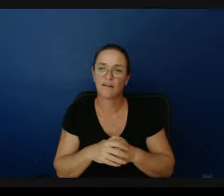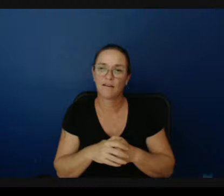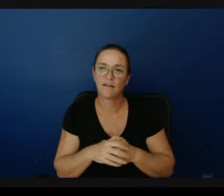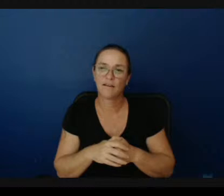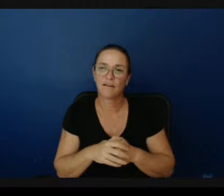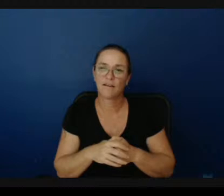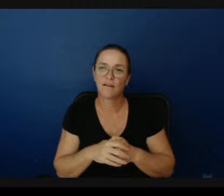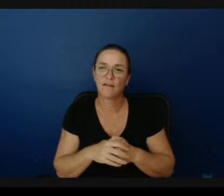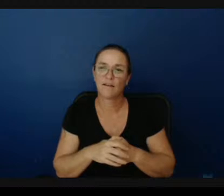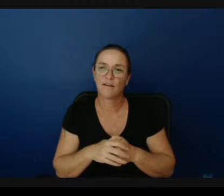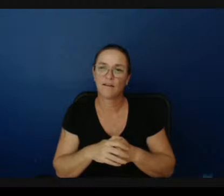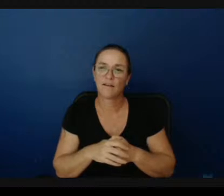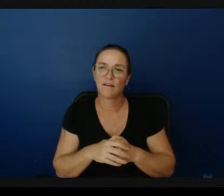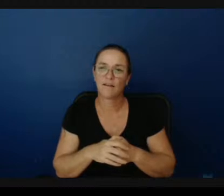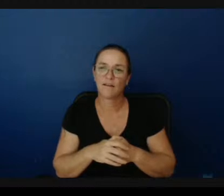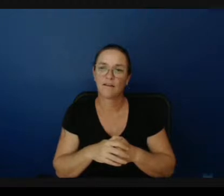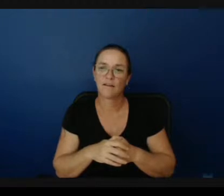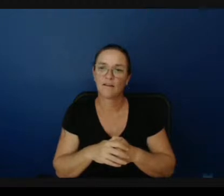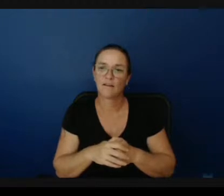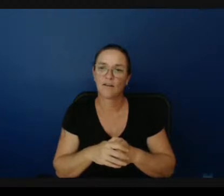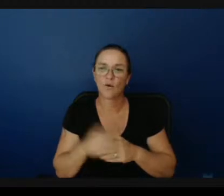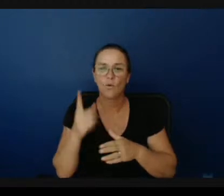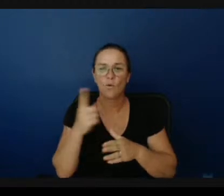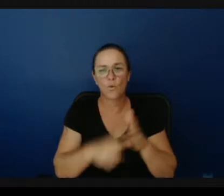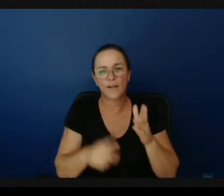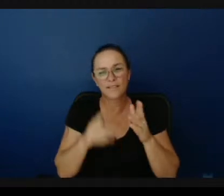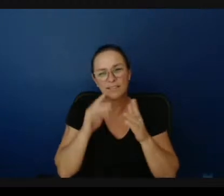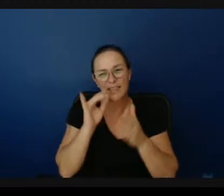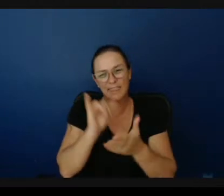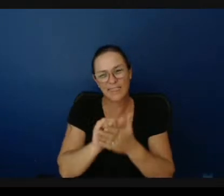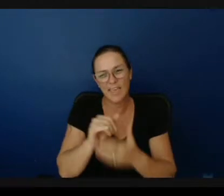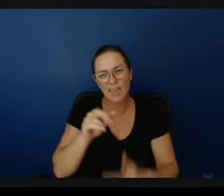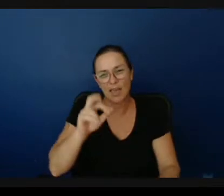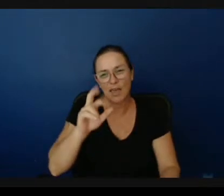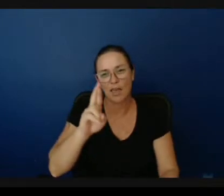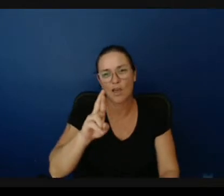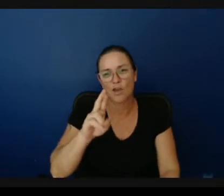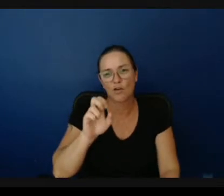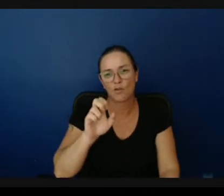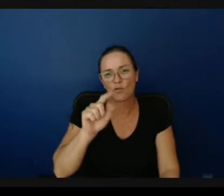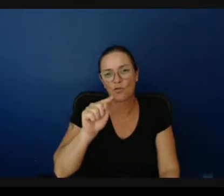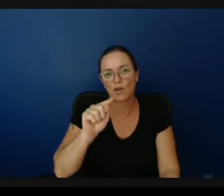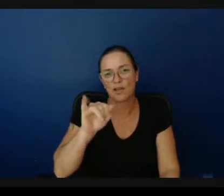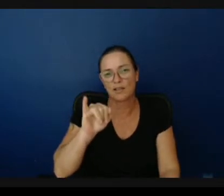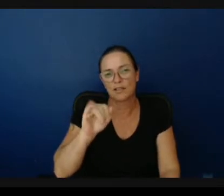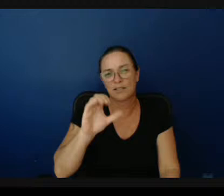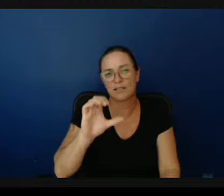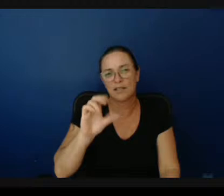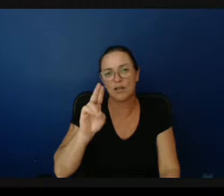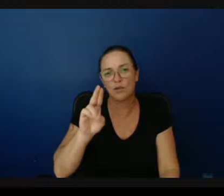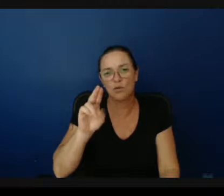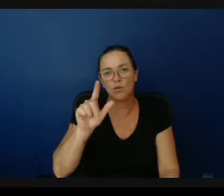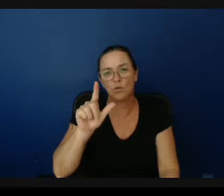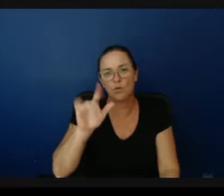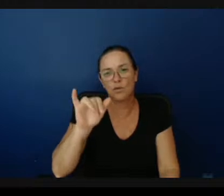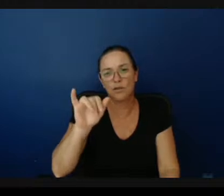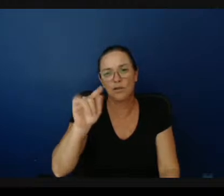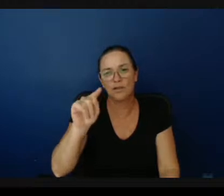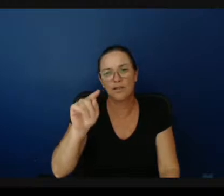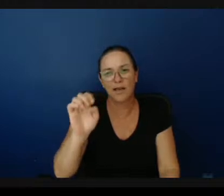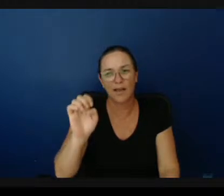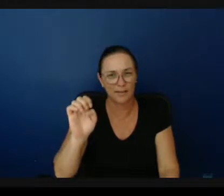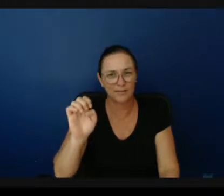Unless you can break it down. What is this? Reticulite? Is that, did I say that Reticulite. Correctly? Reticulite? Yeah.